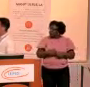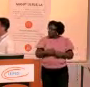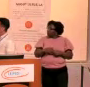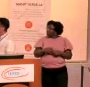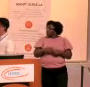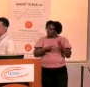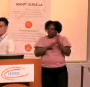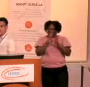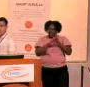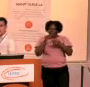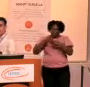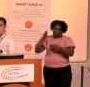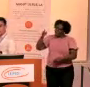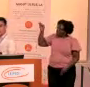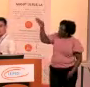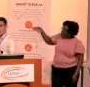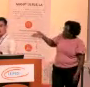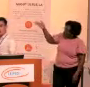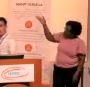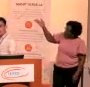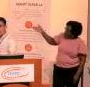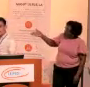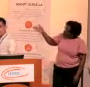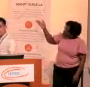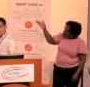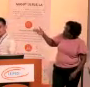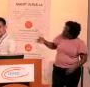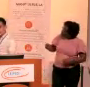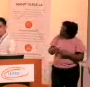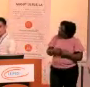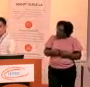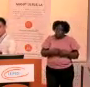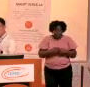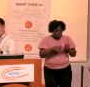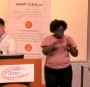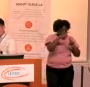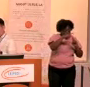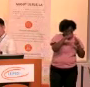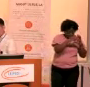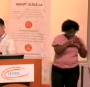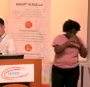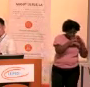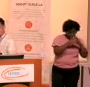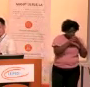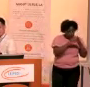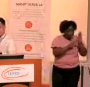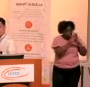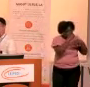developed uniform cells that are all functional fighter T cells that are CAR T